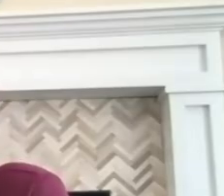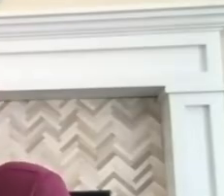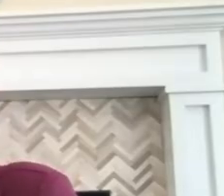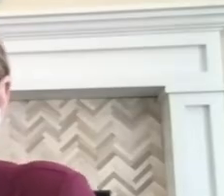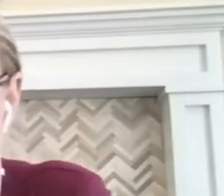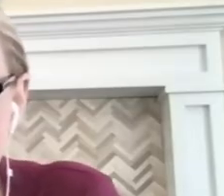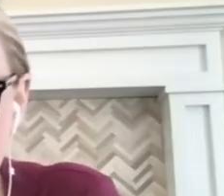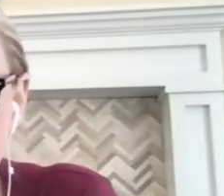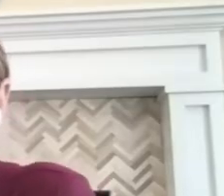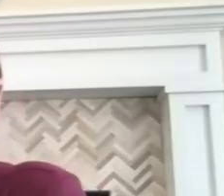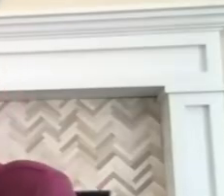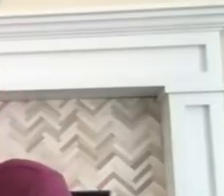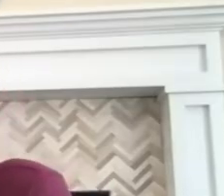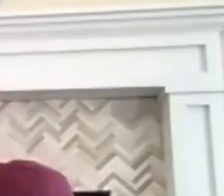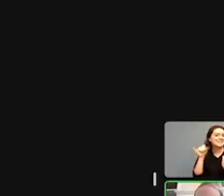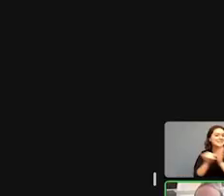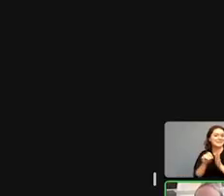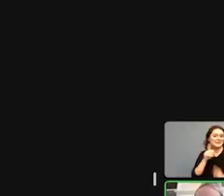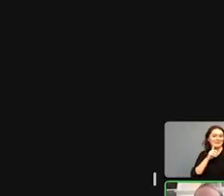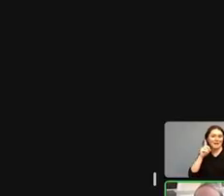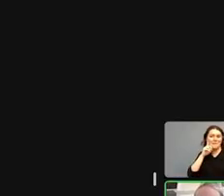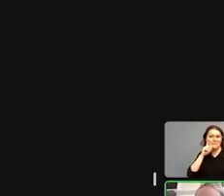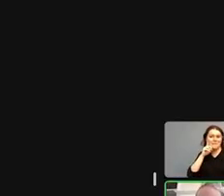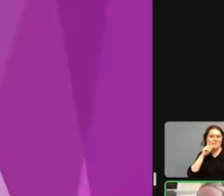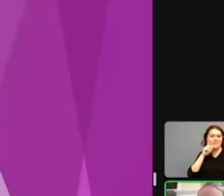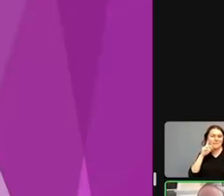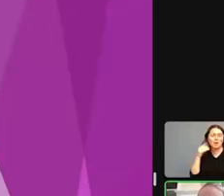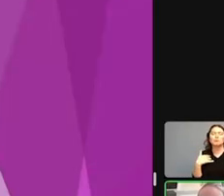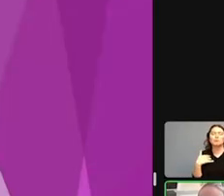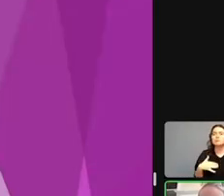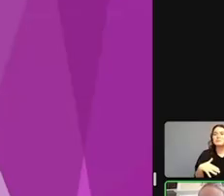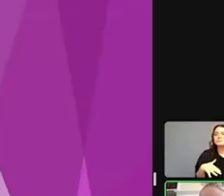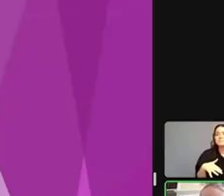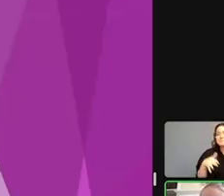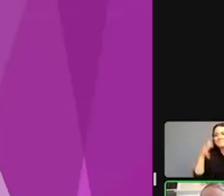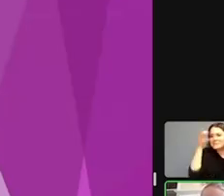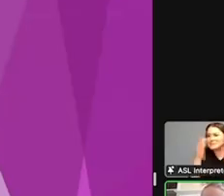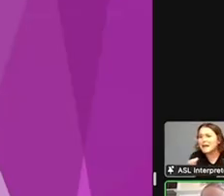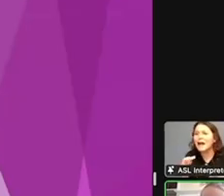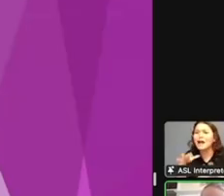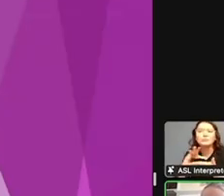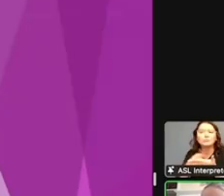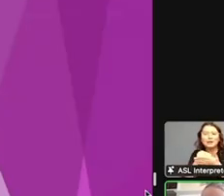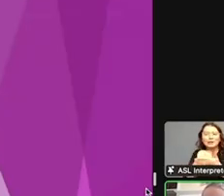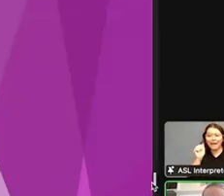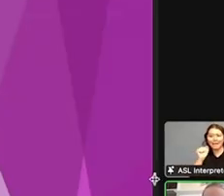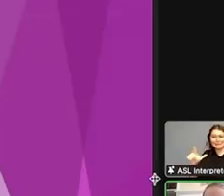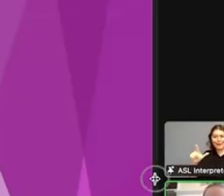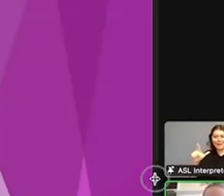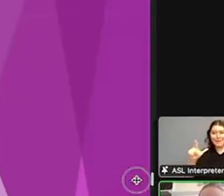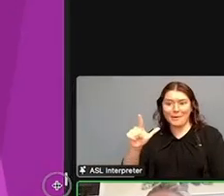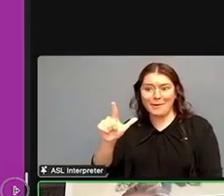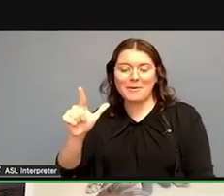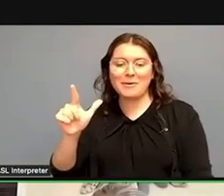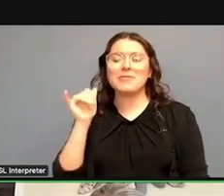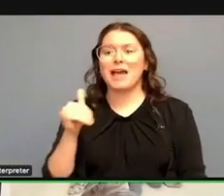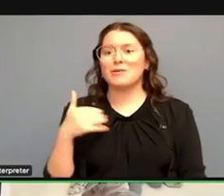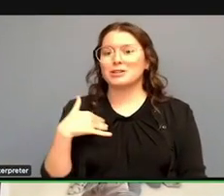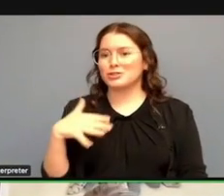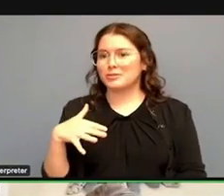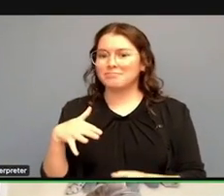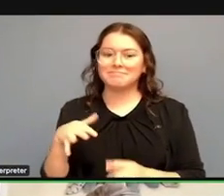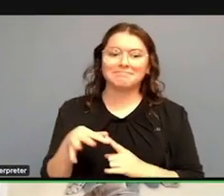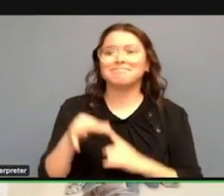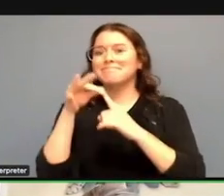identified as deaf, we chose to learn American Sign Language, and that's the chosen language of